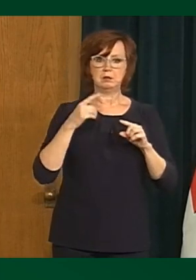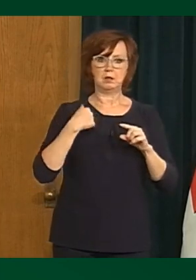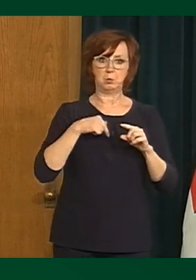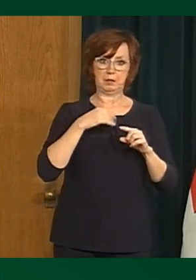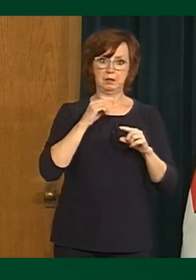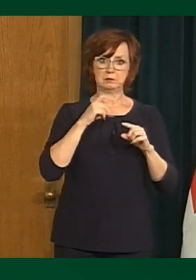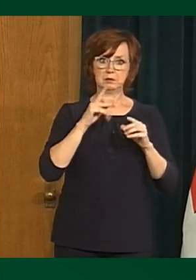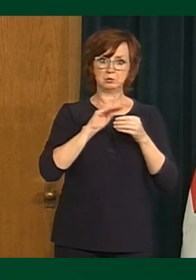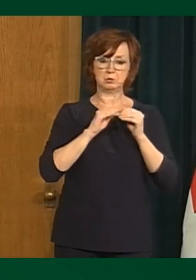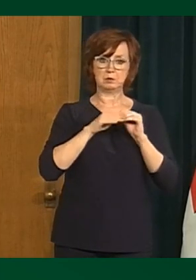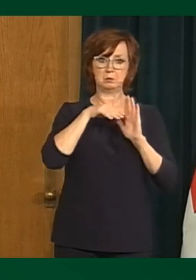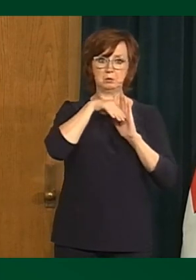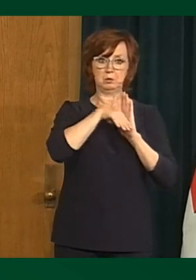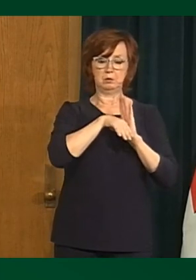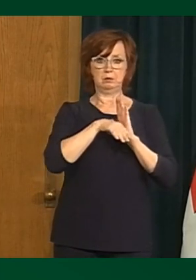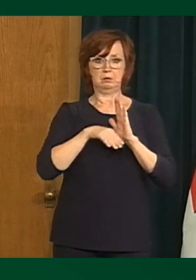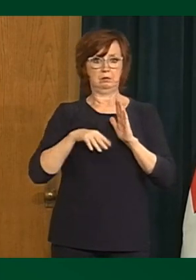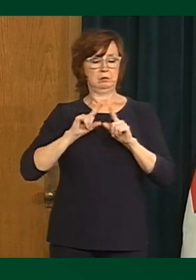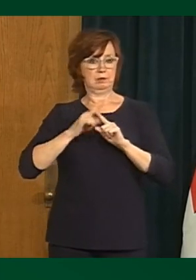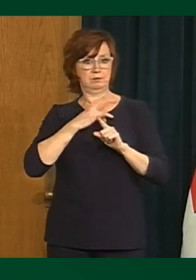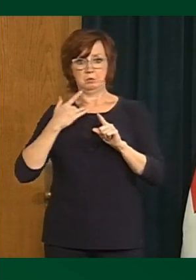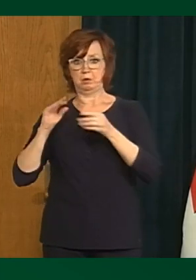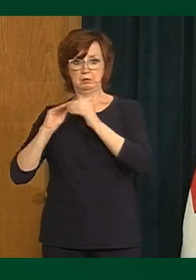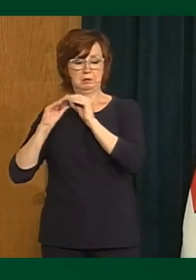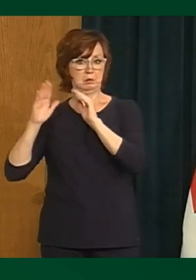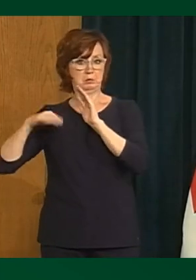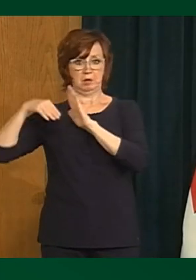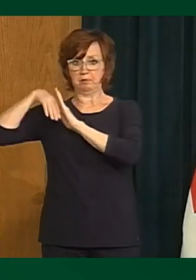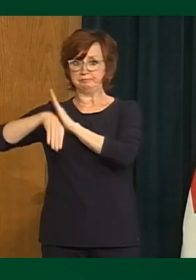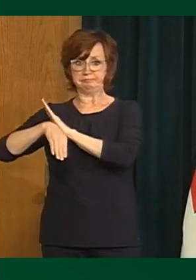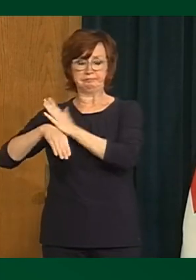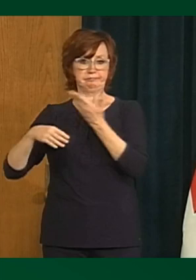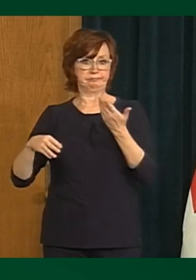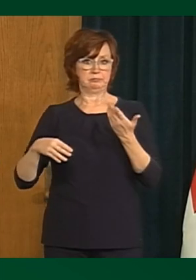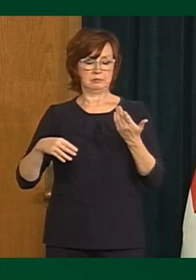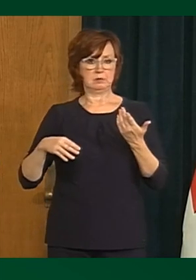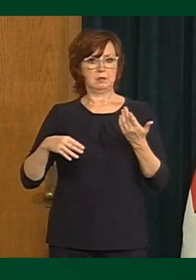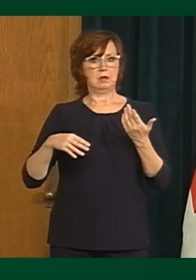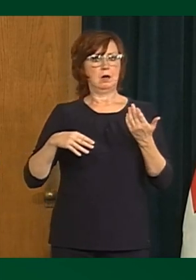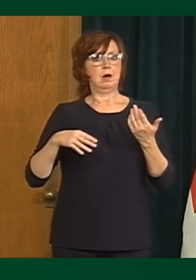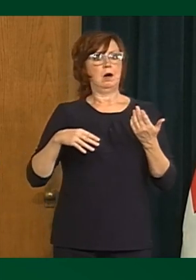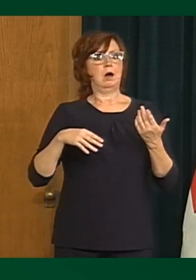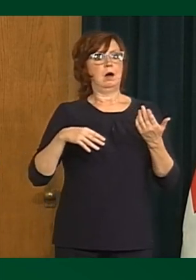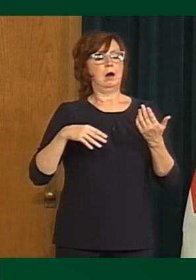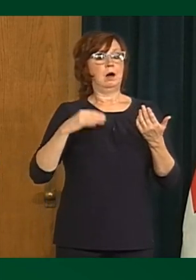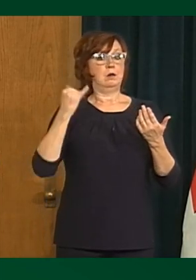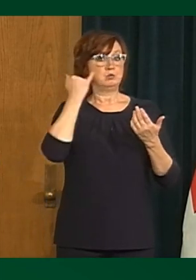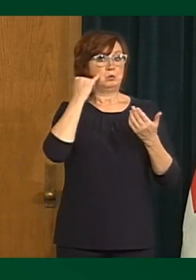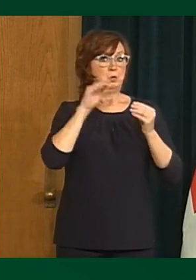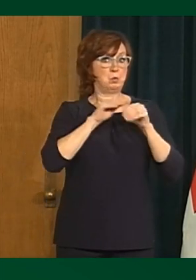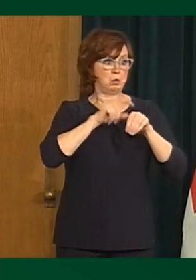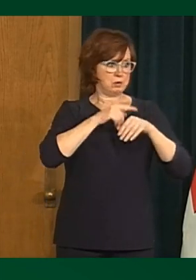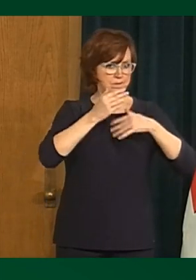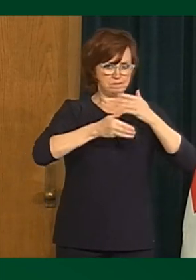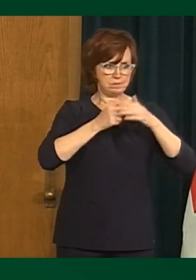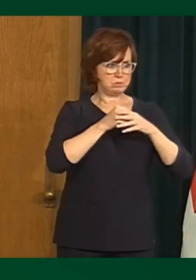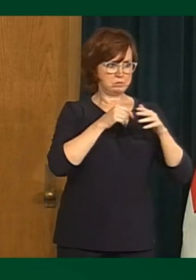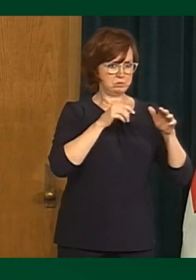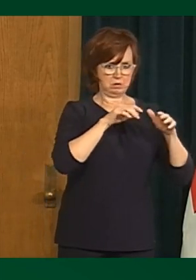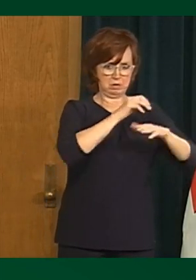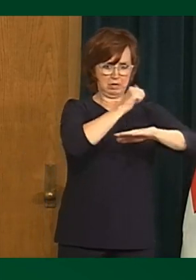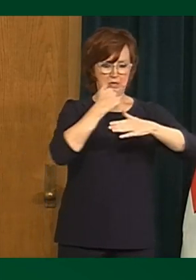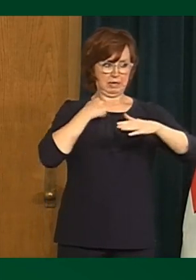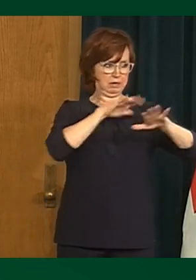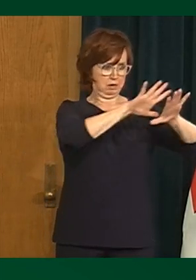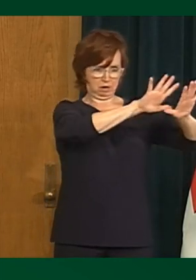as things stabilize across Canada, that advice may change as well. But generally, I think we do need